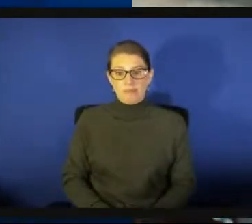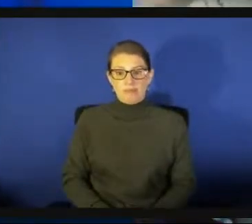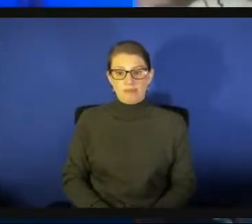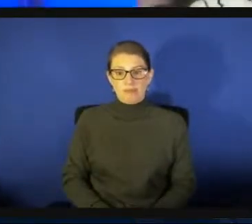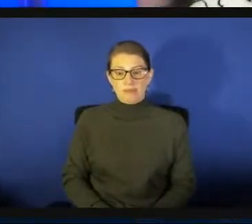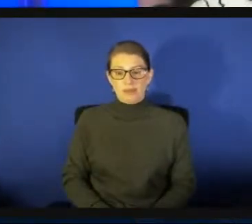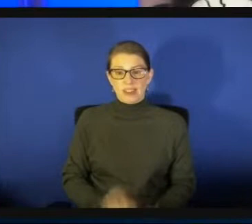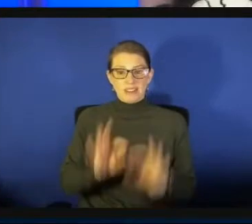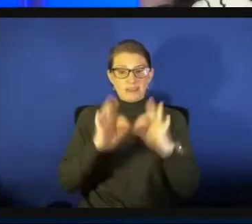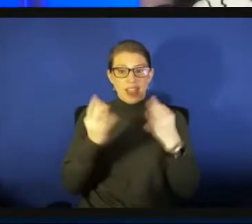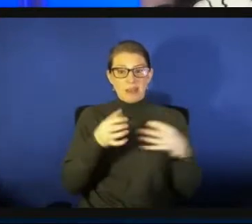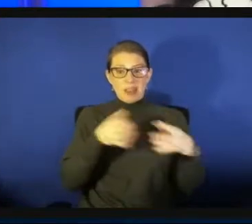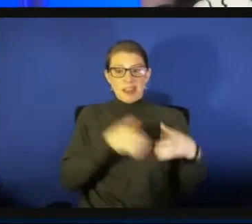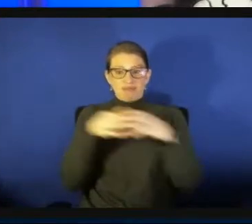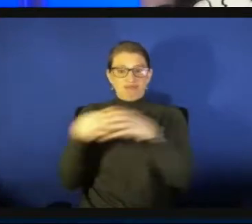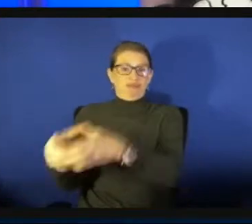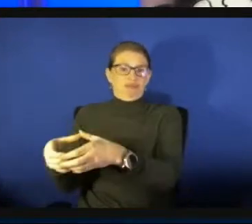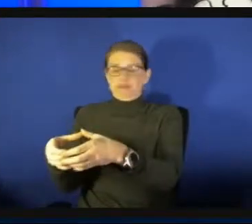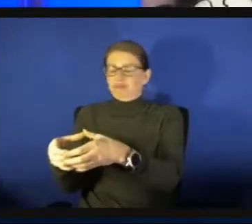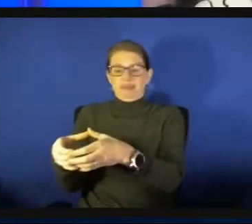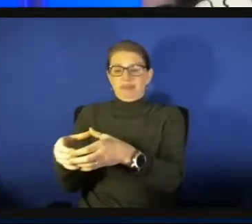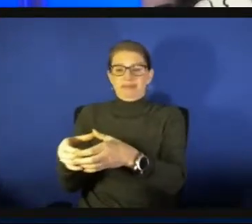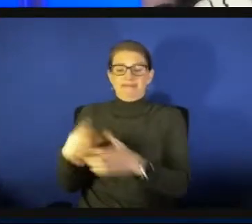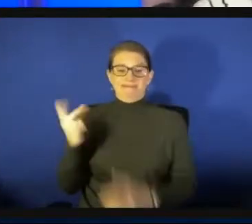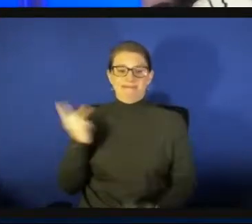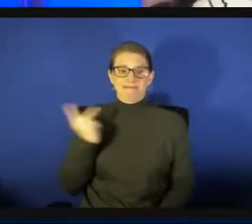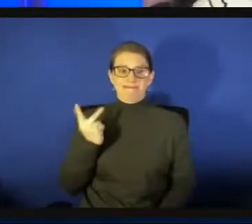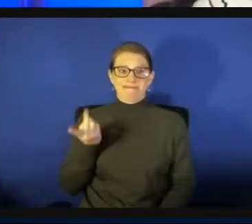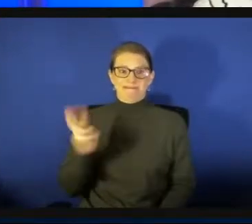whole family. It was just Roma and I that went down.